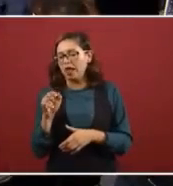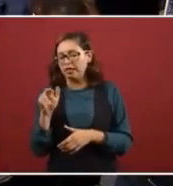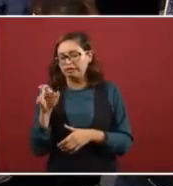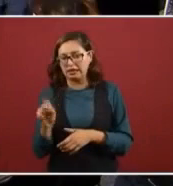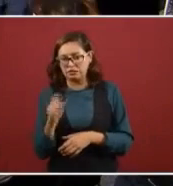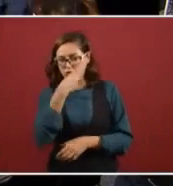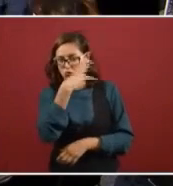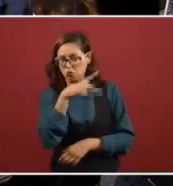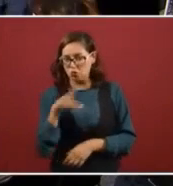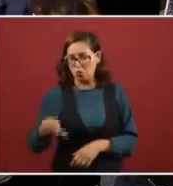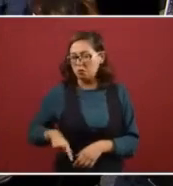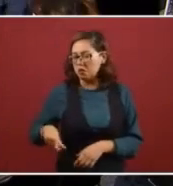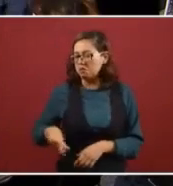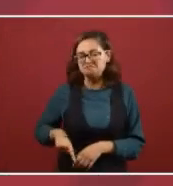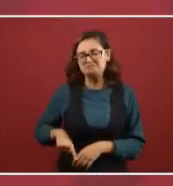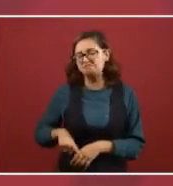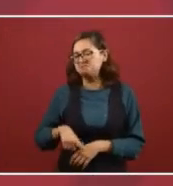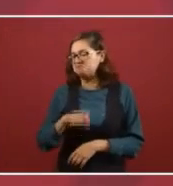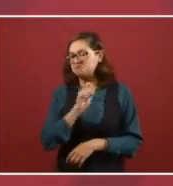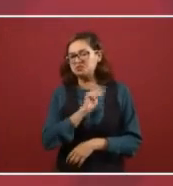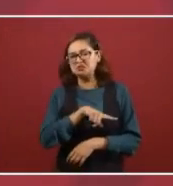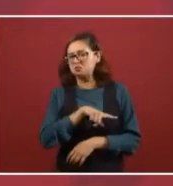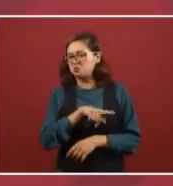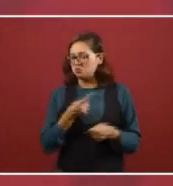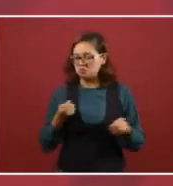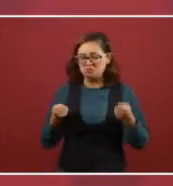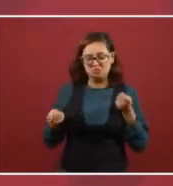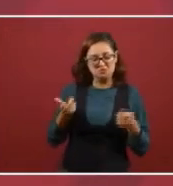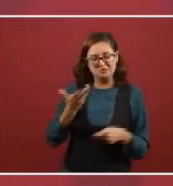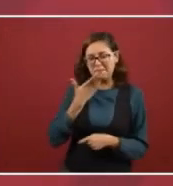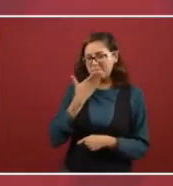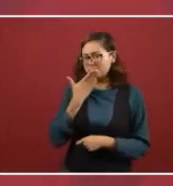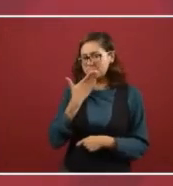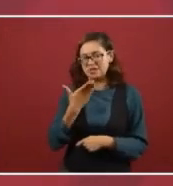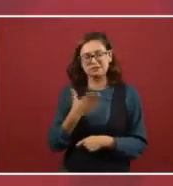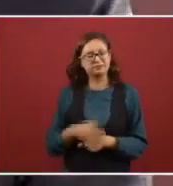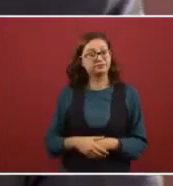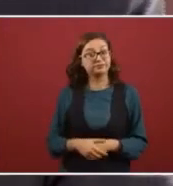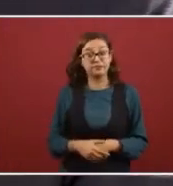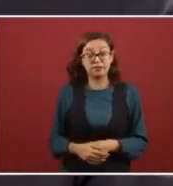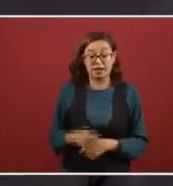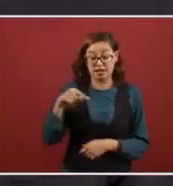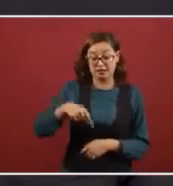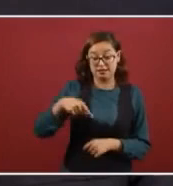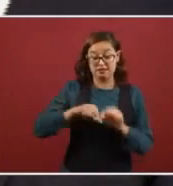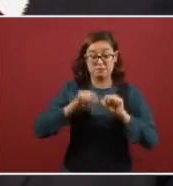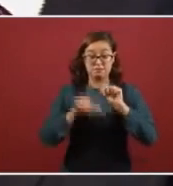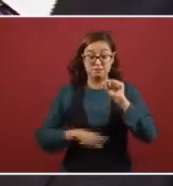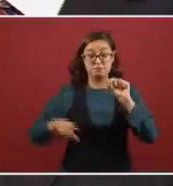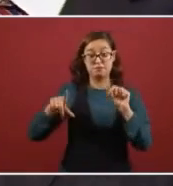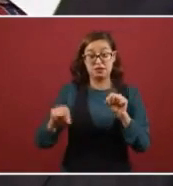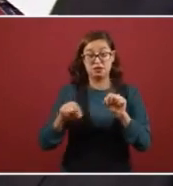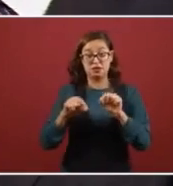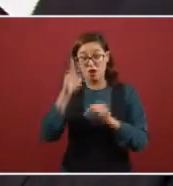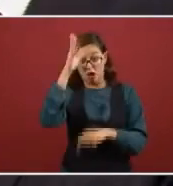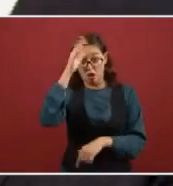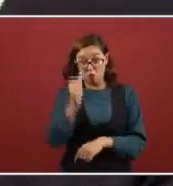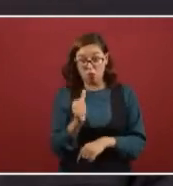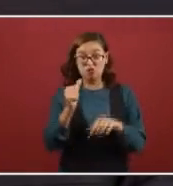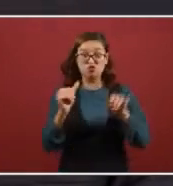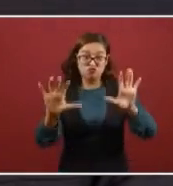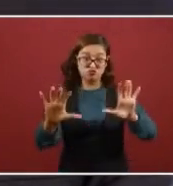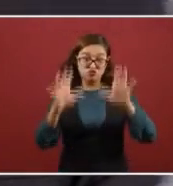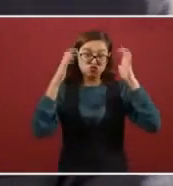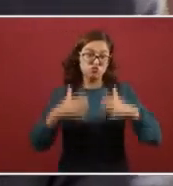Esa mala experiencia que tenemos nosotros That bad experience del that we have operativo of rápido this operative y furioso that's rapid